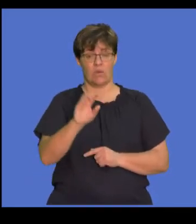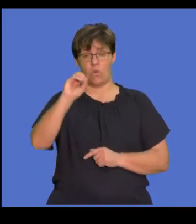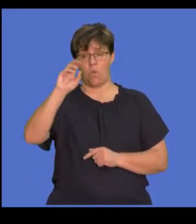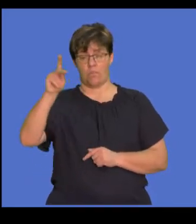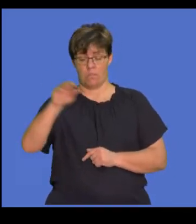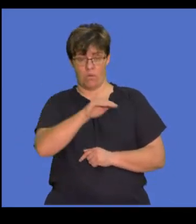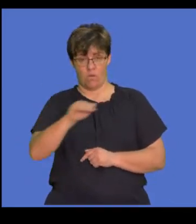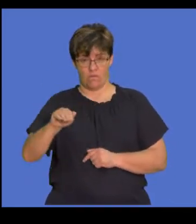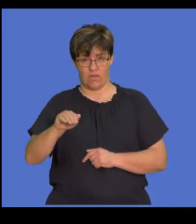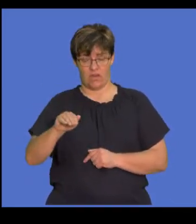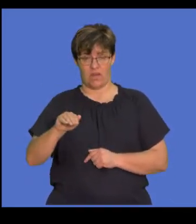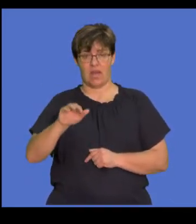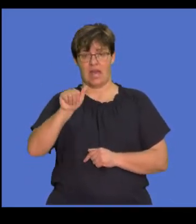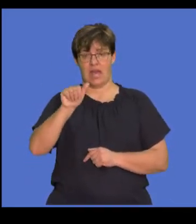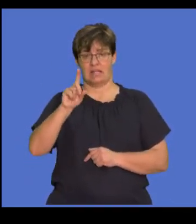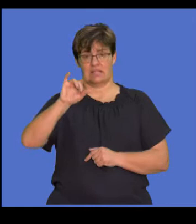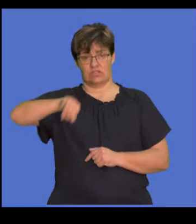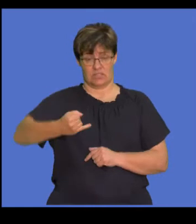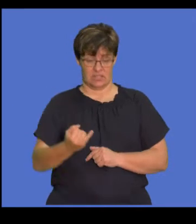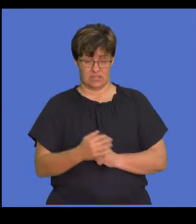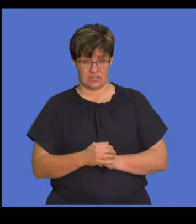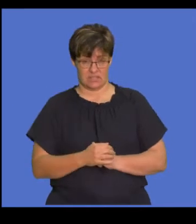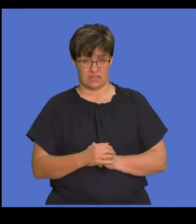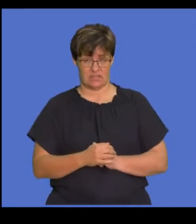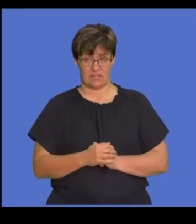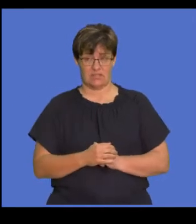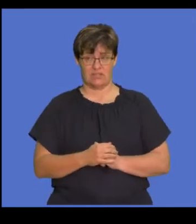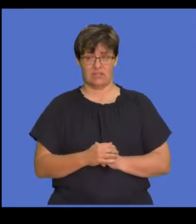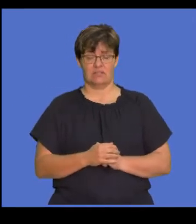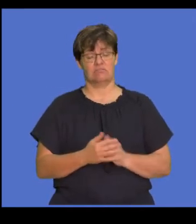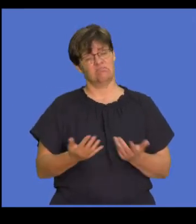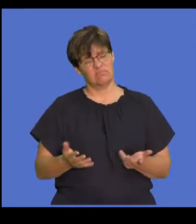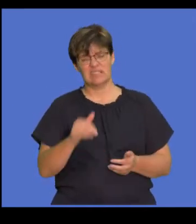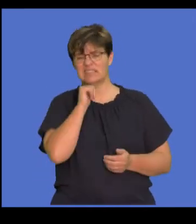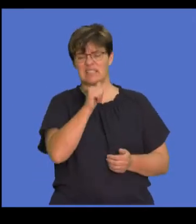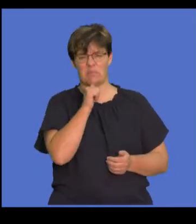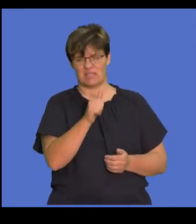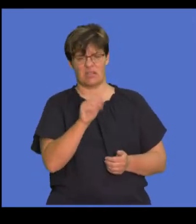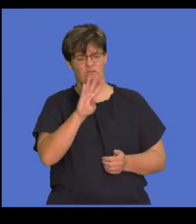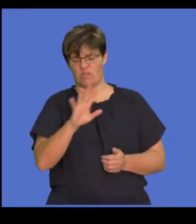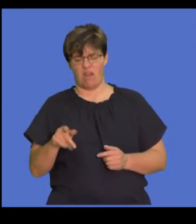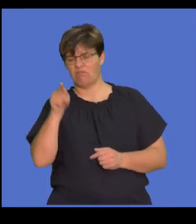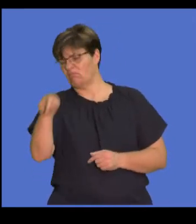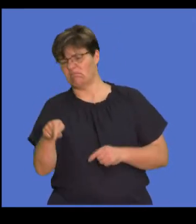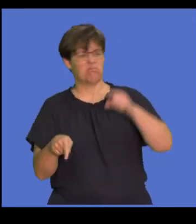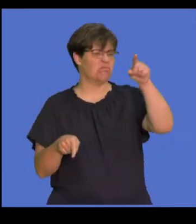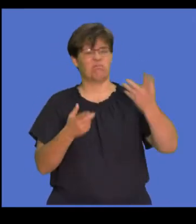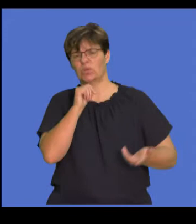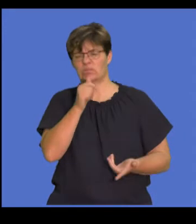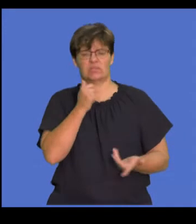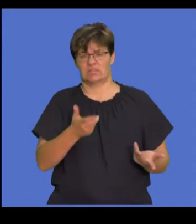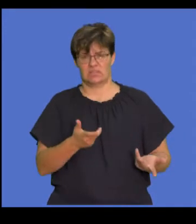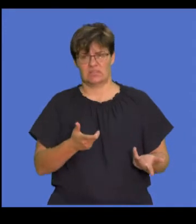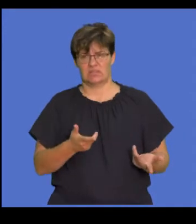op over adjacent. So op over adjacent, it doesn't matter which 45 I'm going to use,